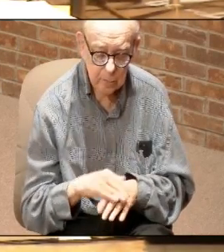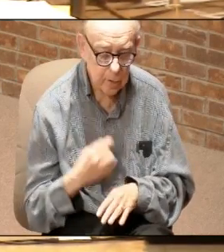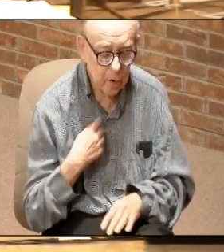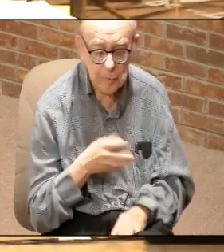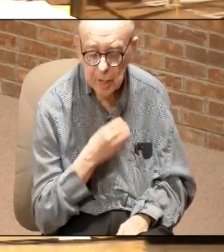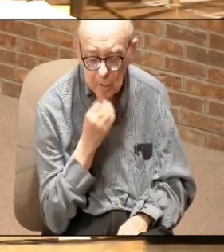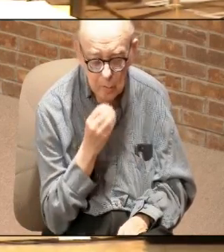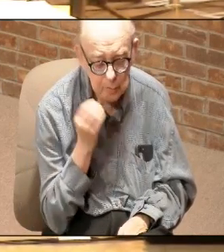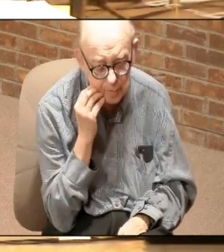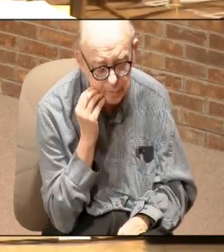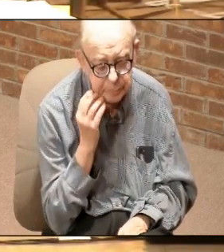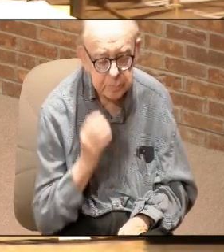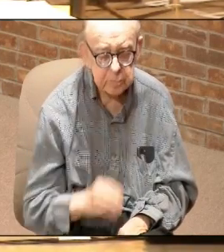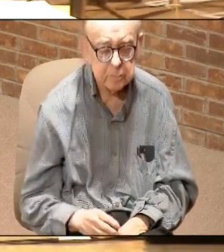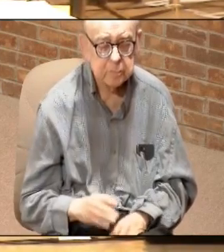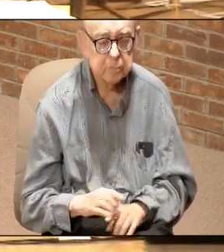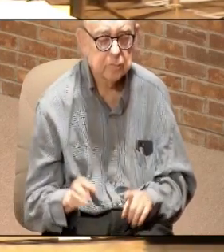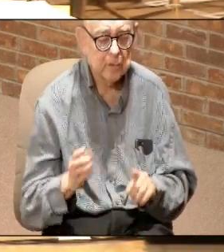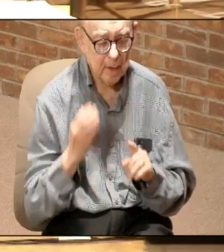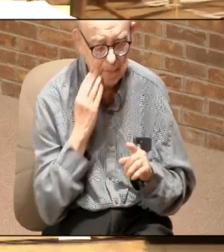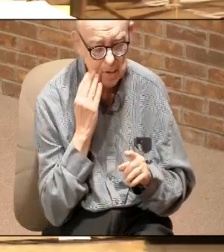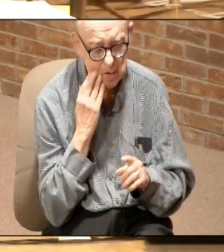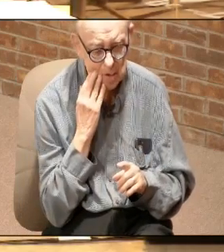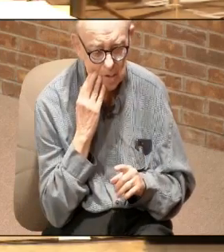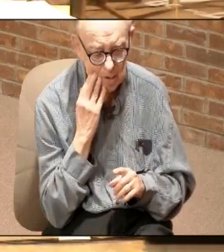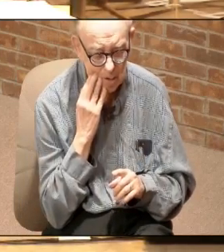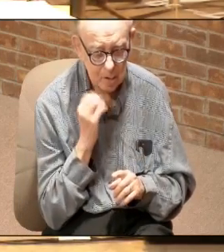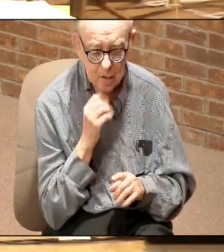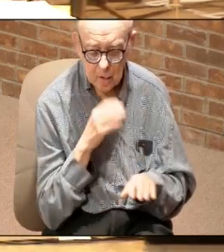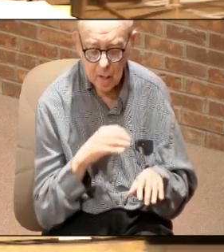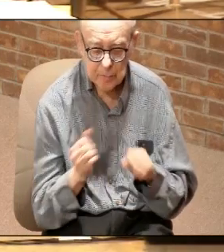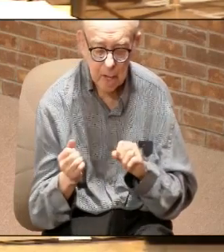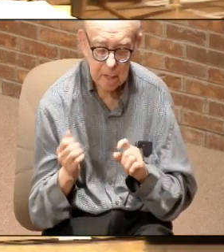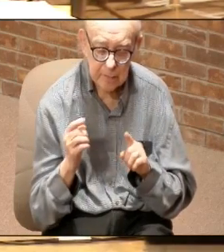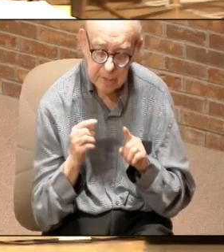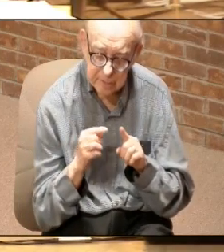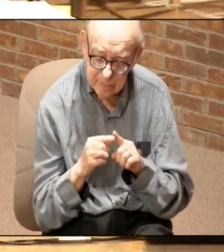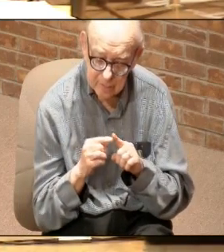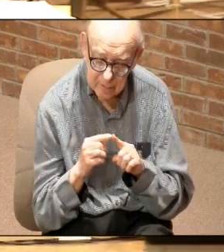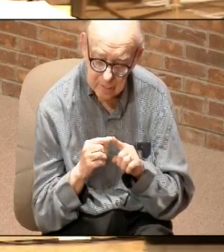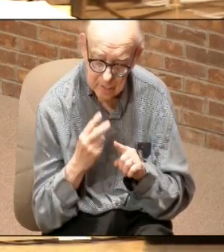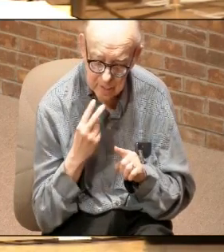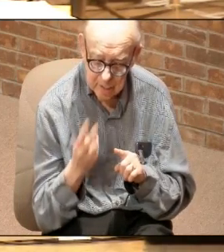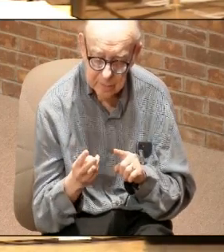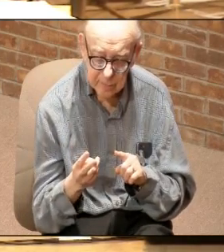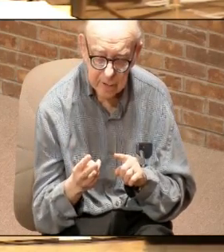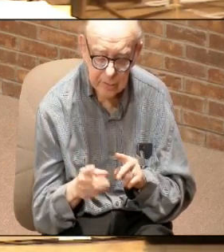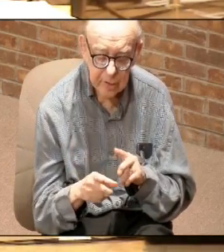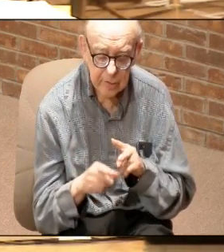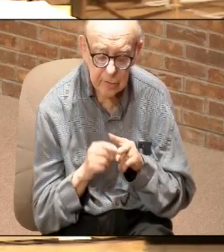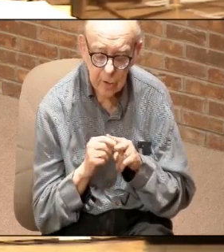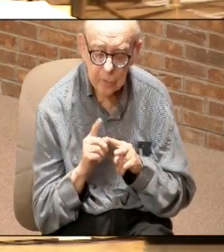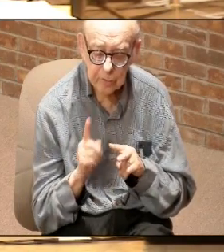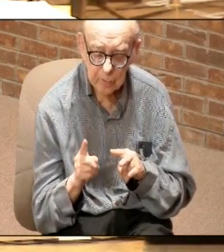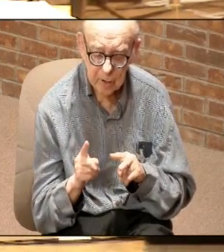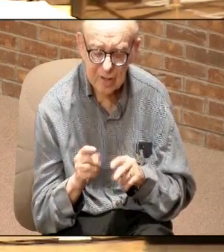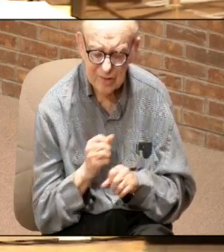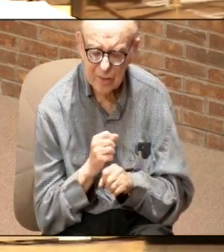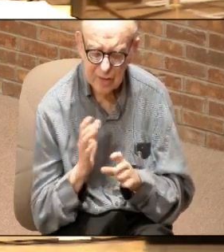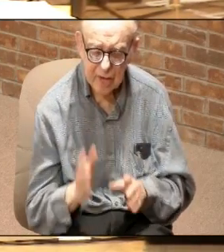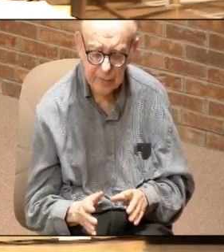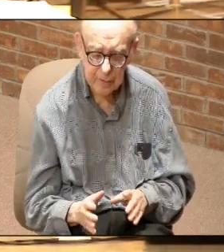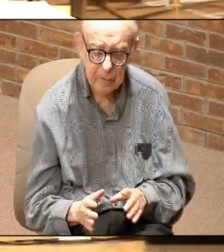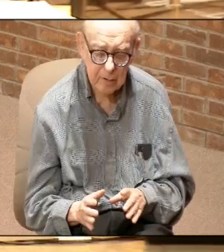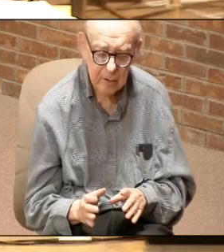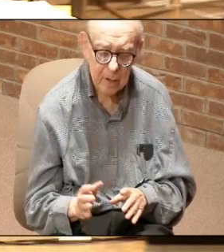home? But I know I'm not leaving until I see the Messiah. So